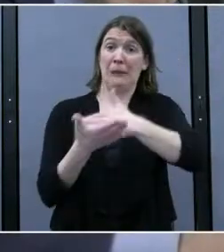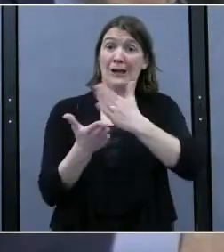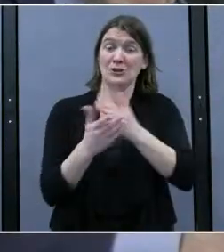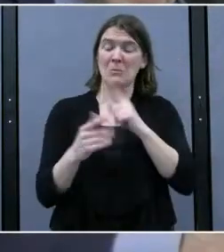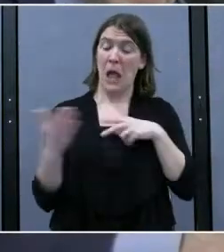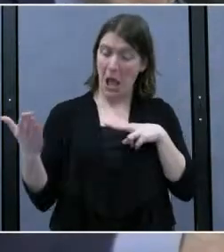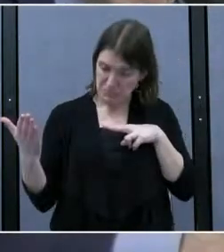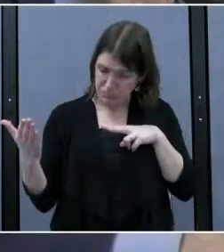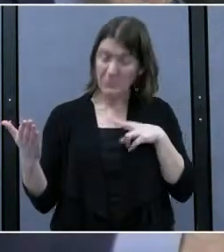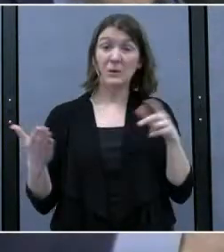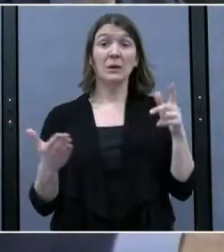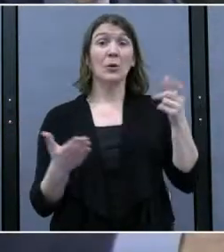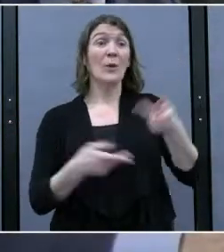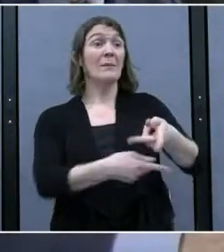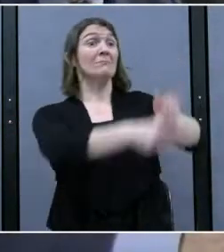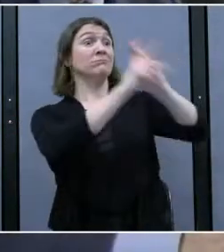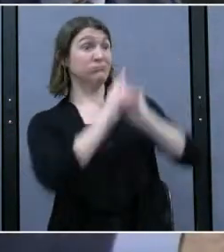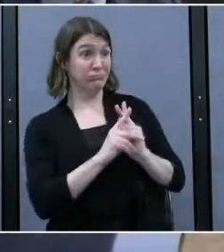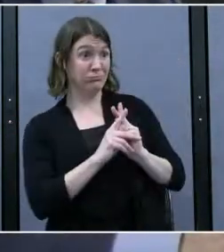we're